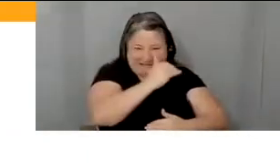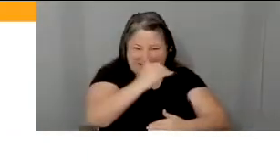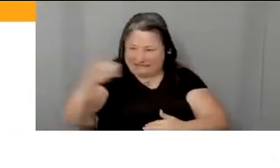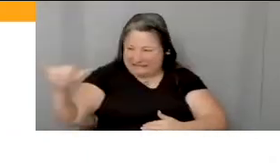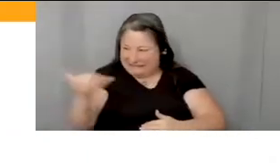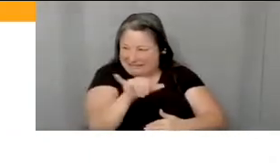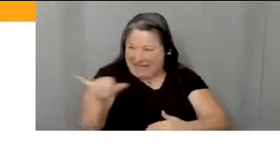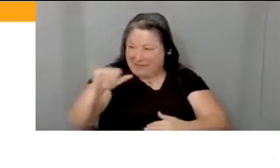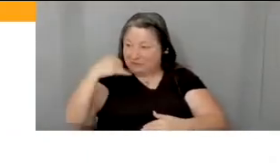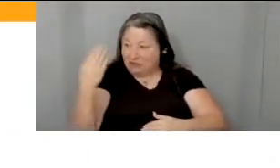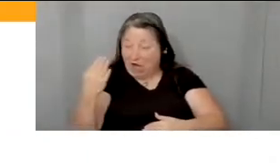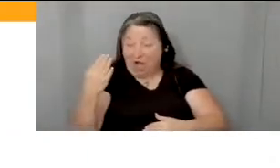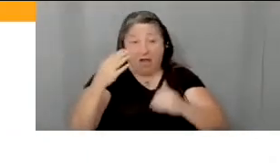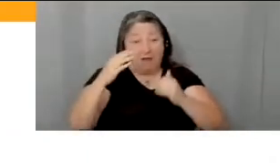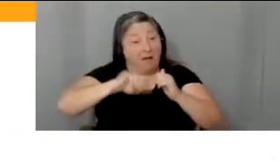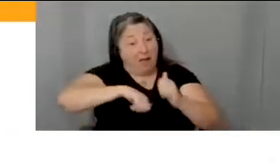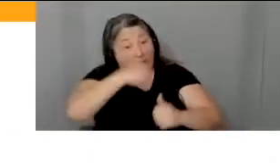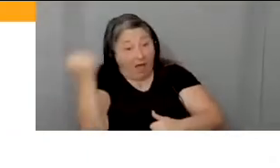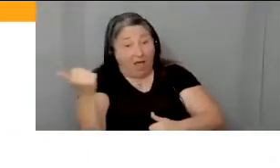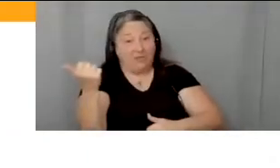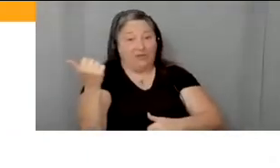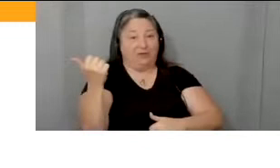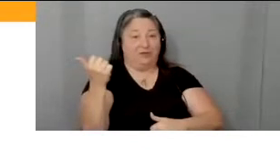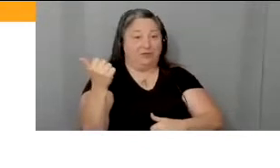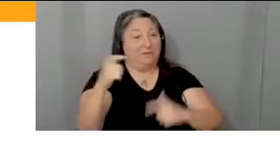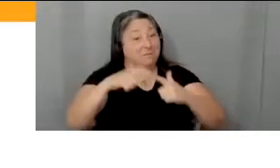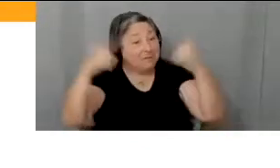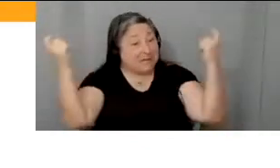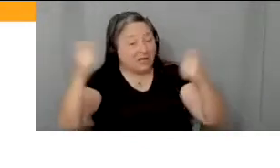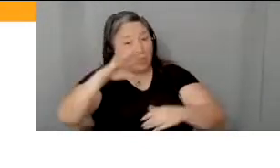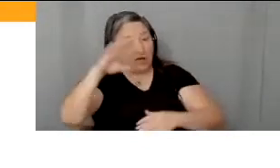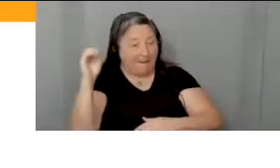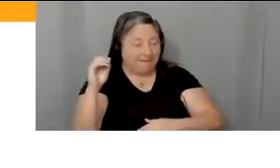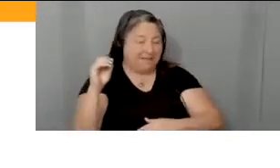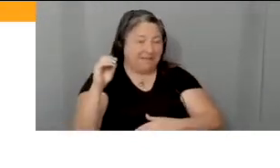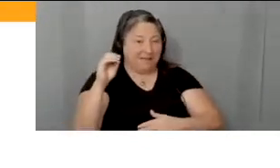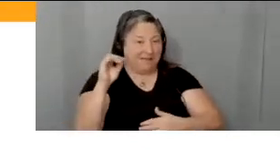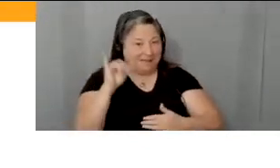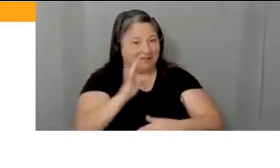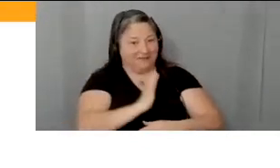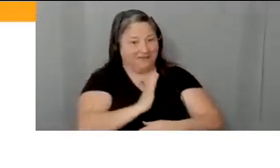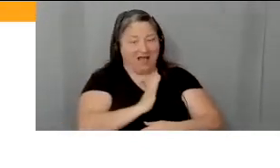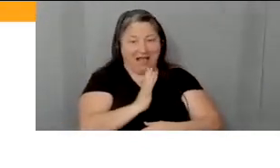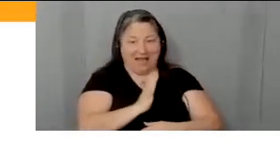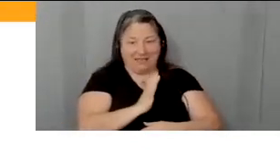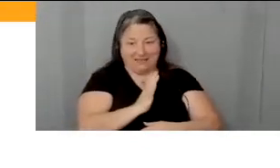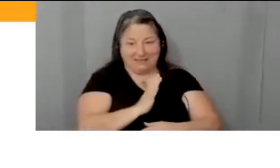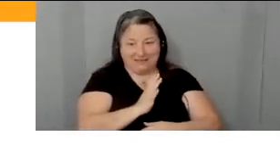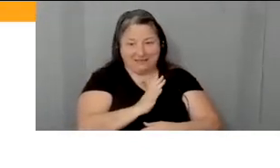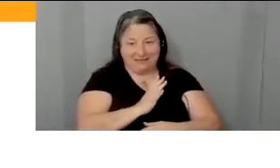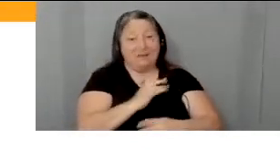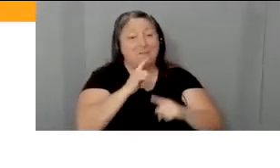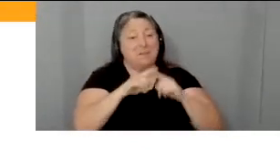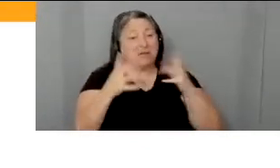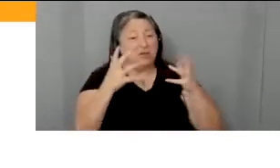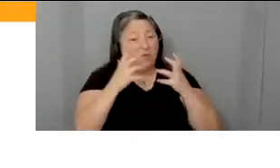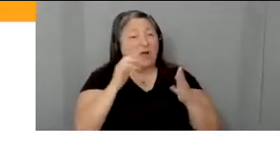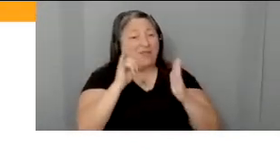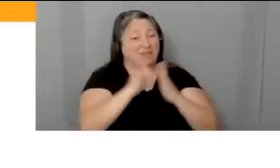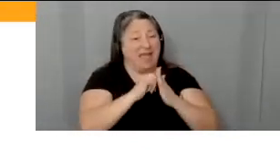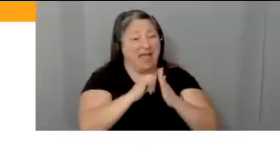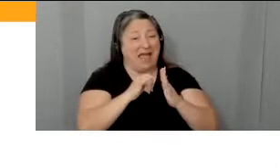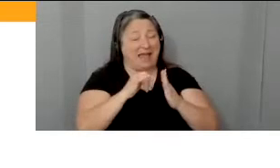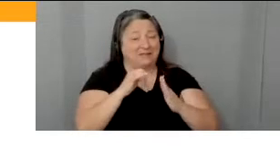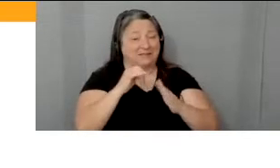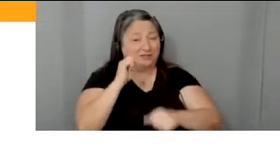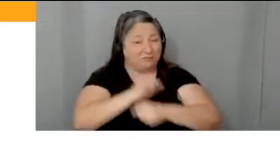the ways in which you're assessing the organization and the role are aligned with what you're looking for.